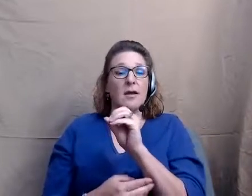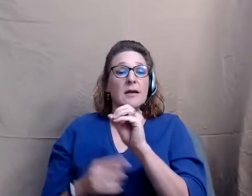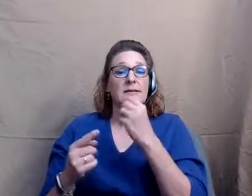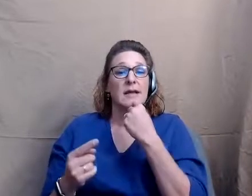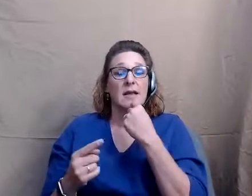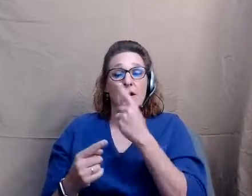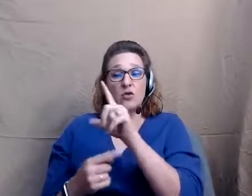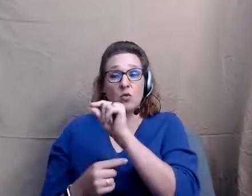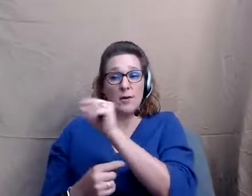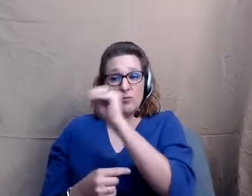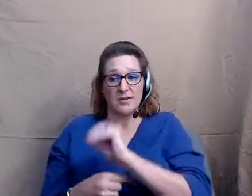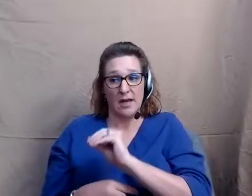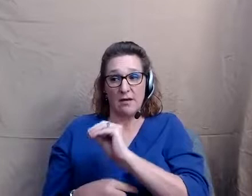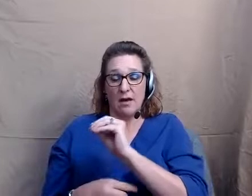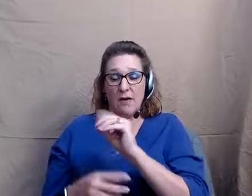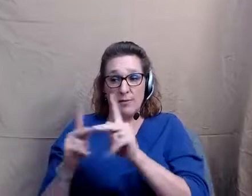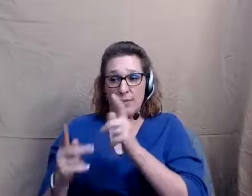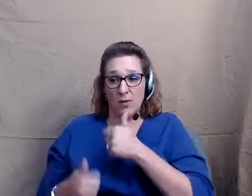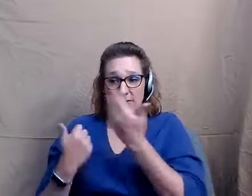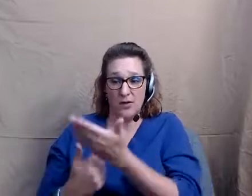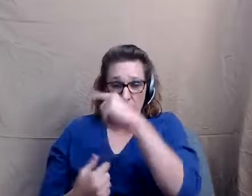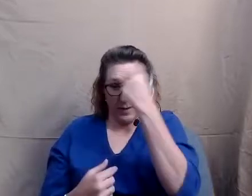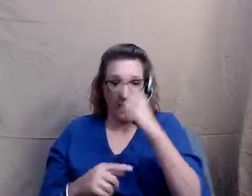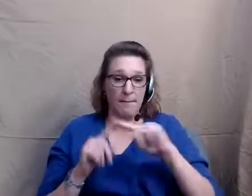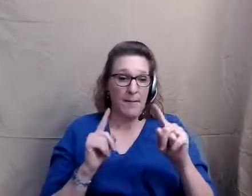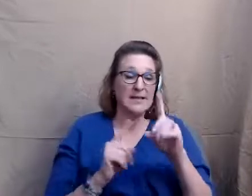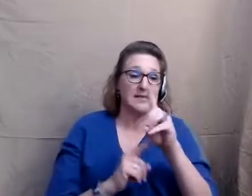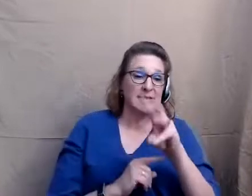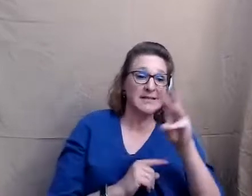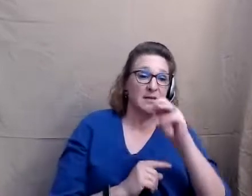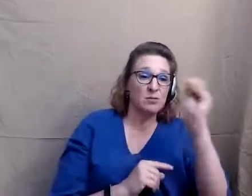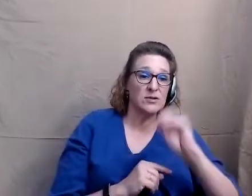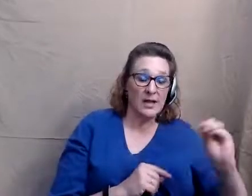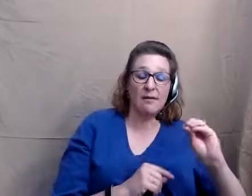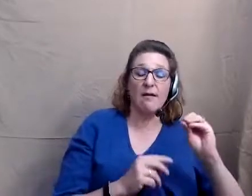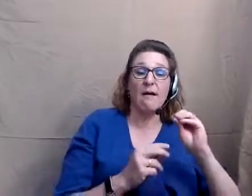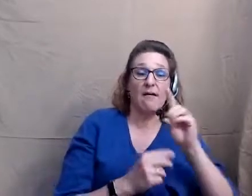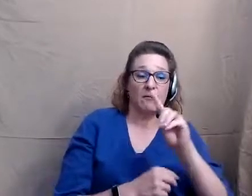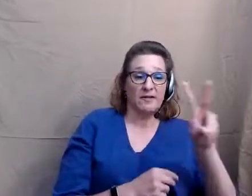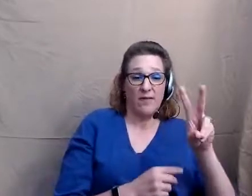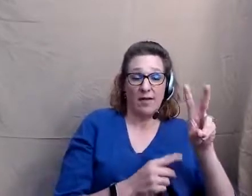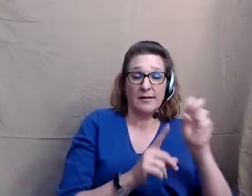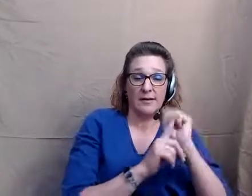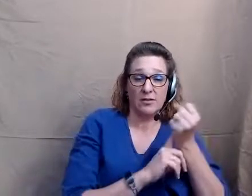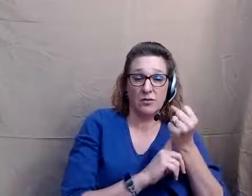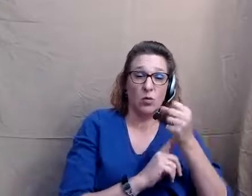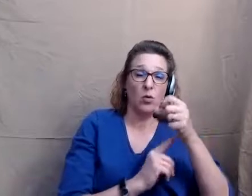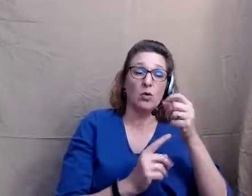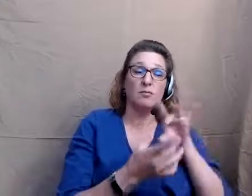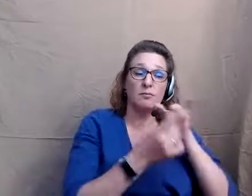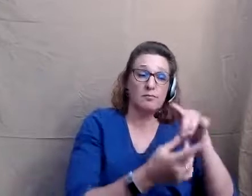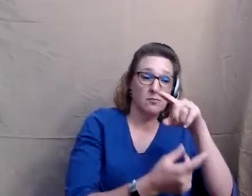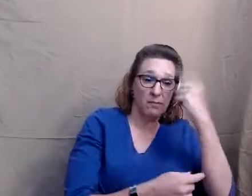Black, but 66% of the defendants in intimate partner violence cases were Black. There's social stigma,